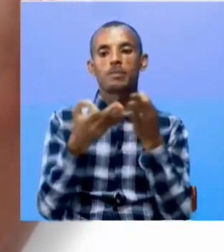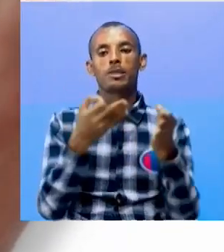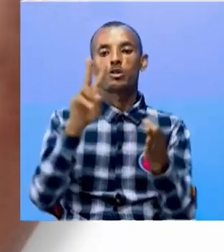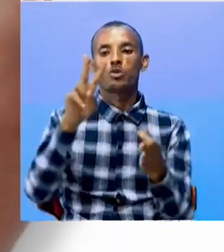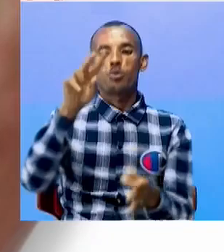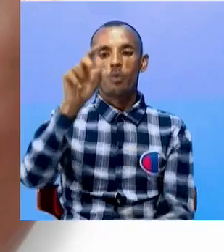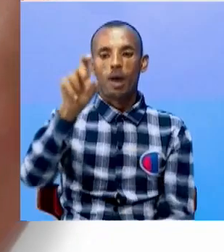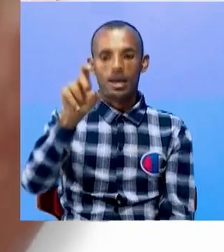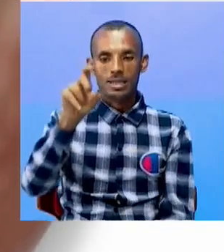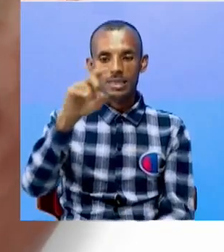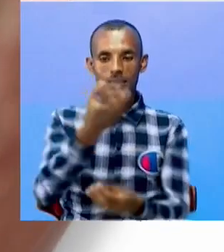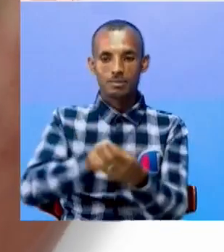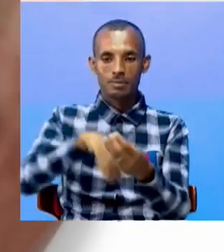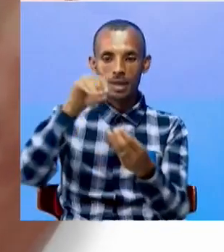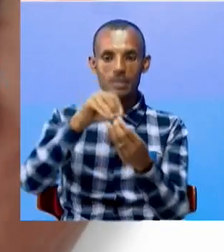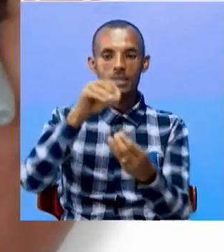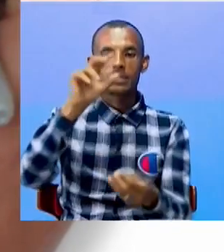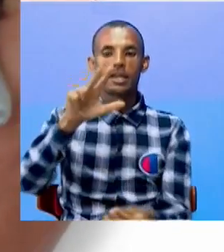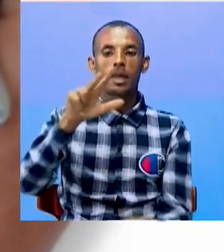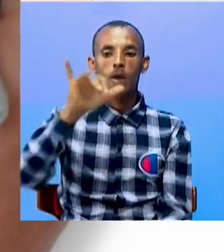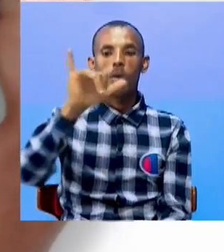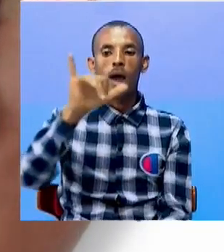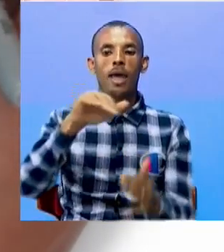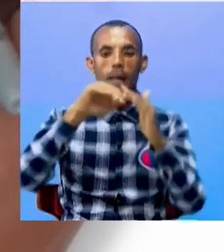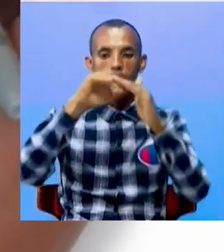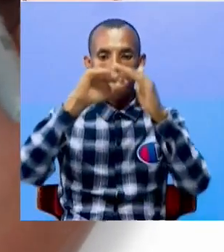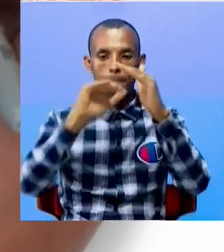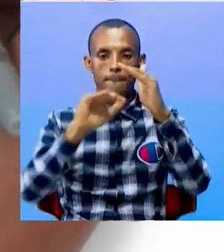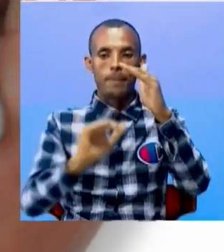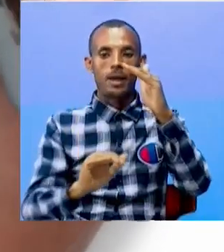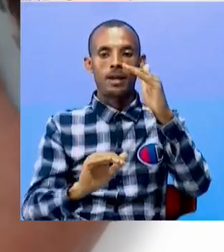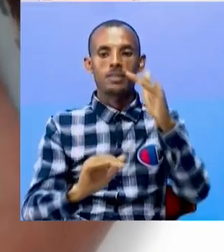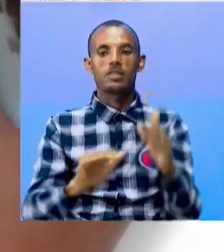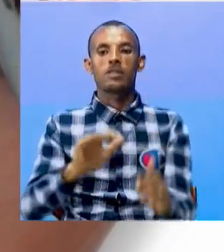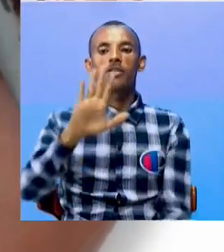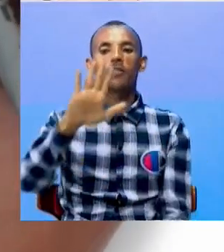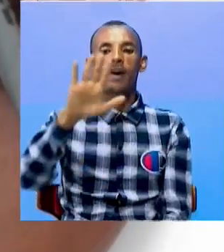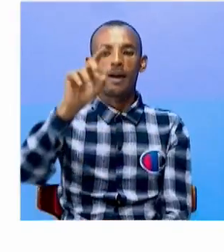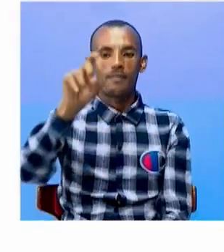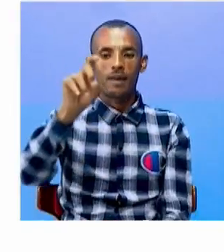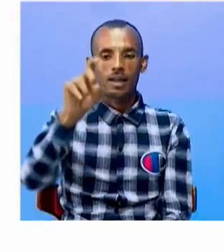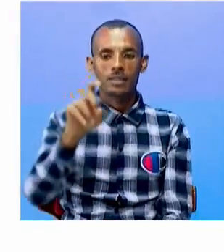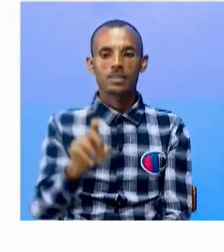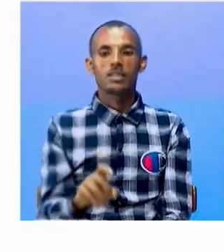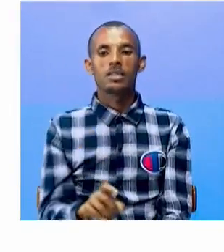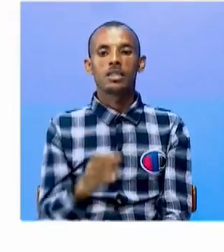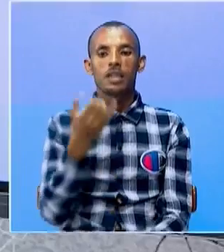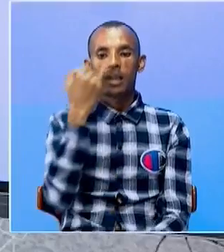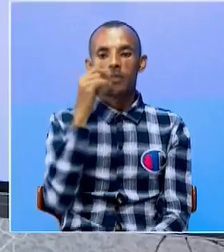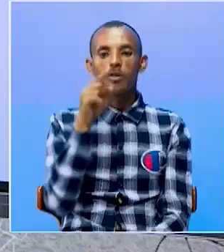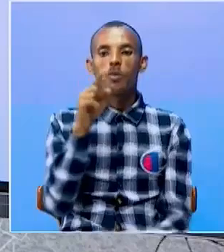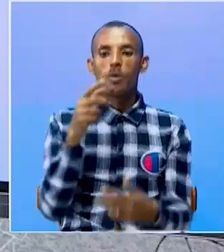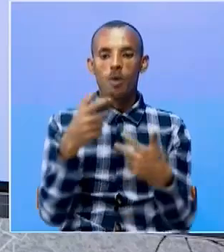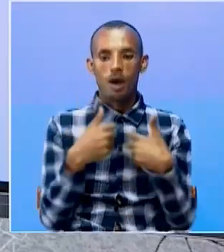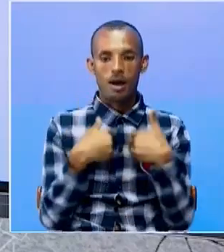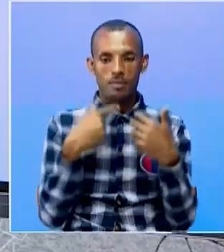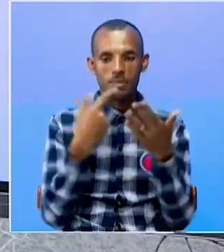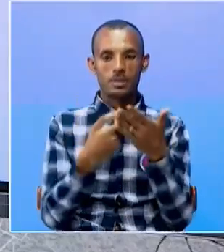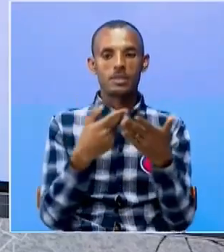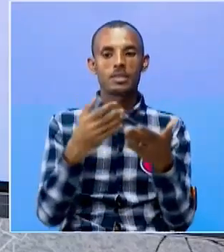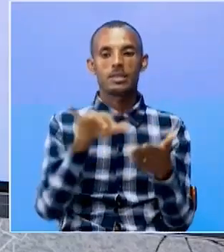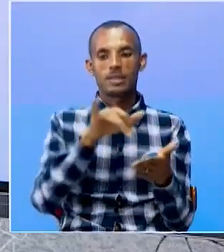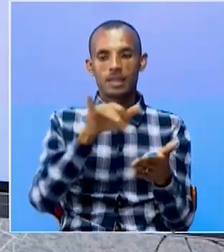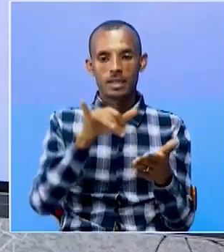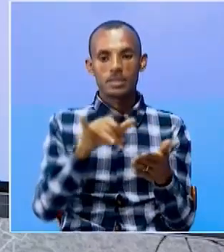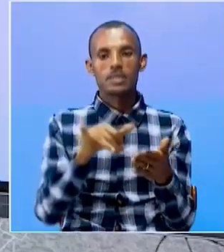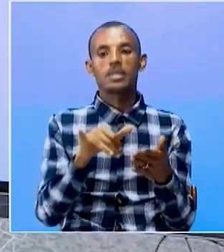plus 3y minus 5x, if you have such expression, the